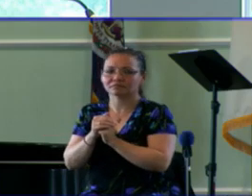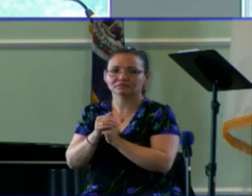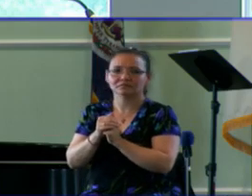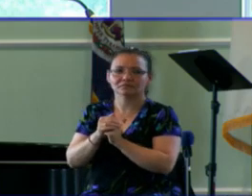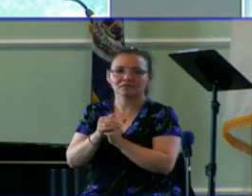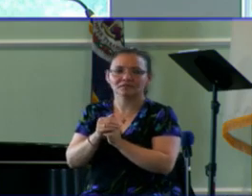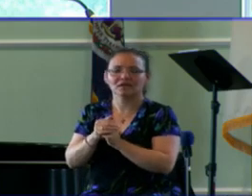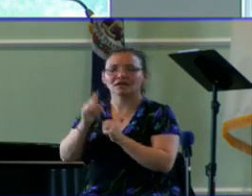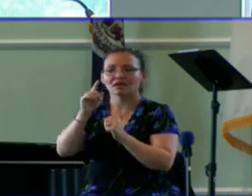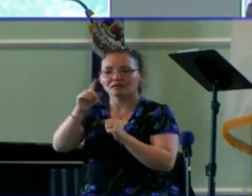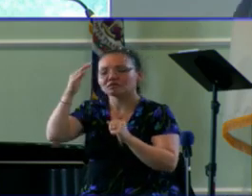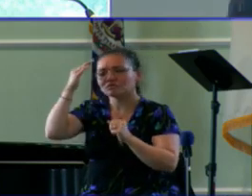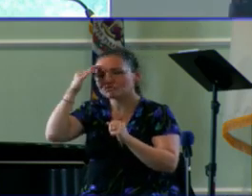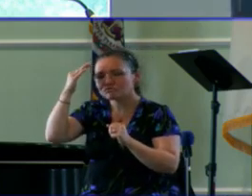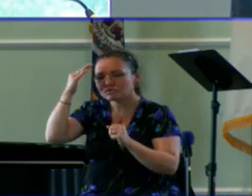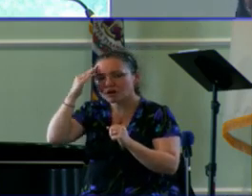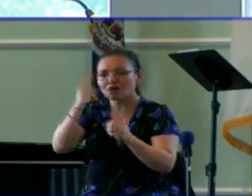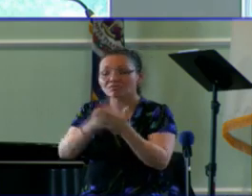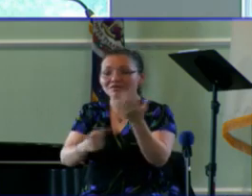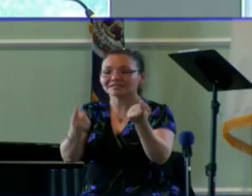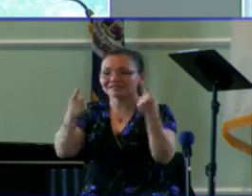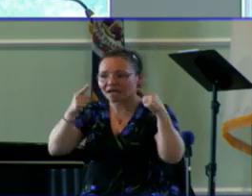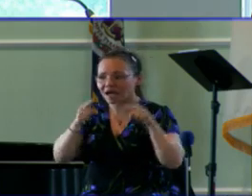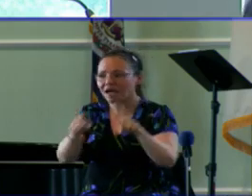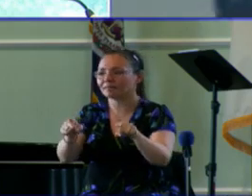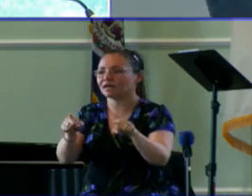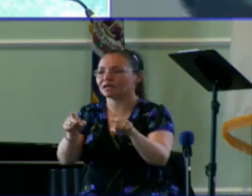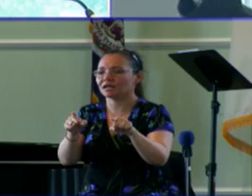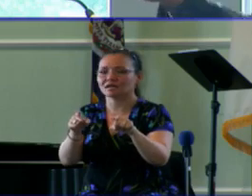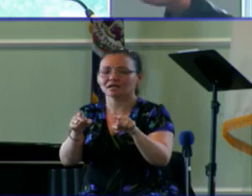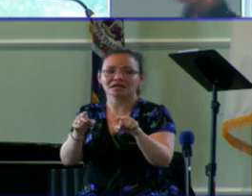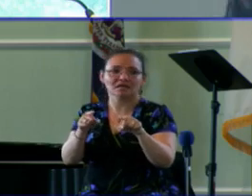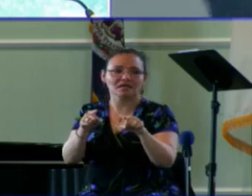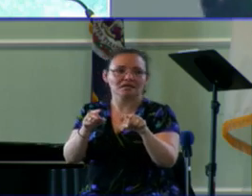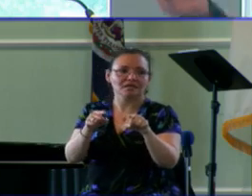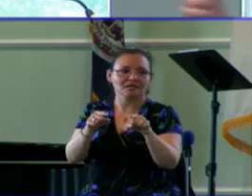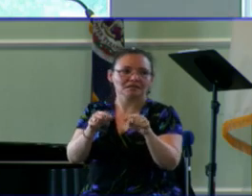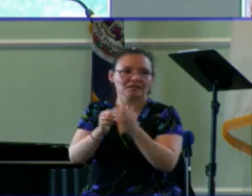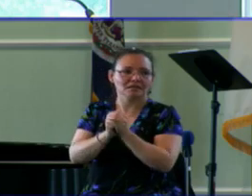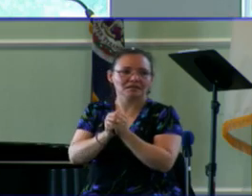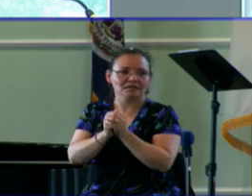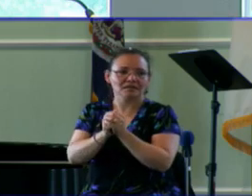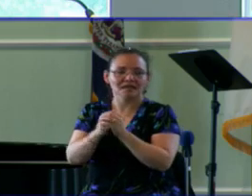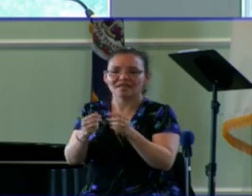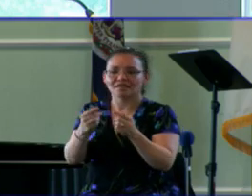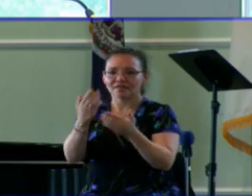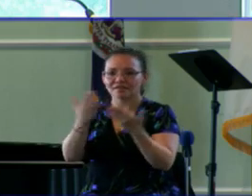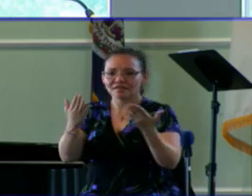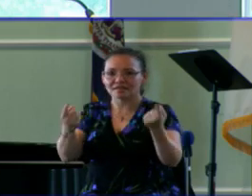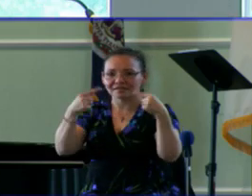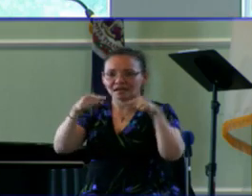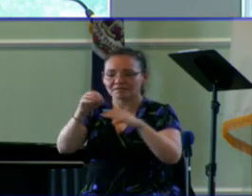But we should be aware of what is happening, the implications of what is taking place in our country,